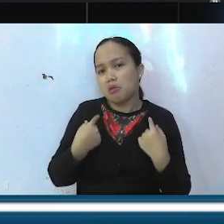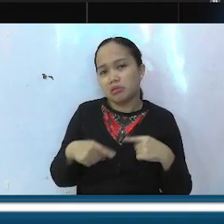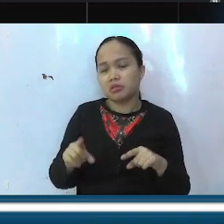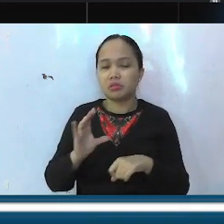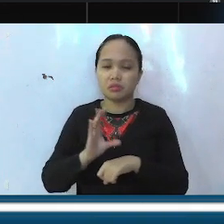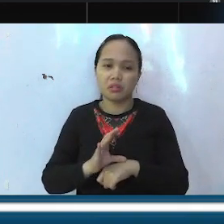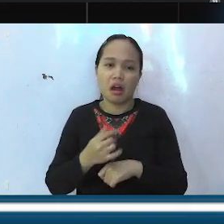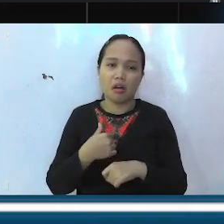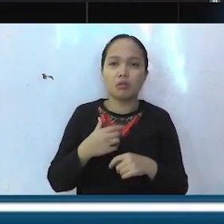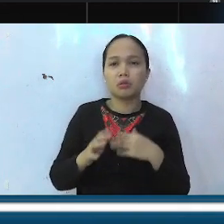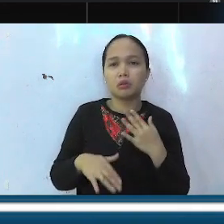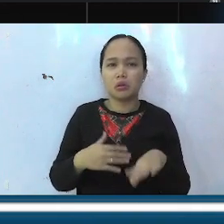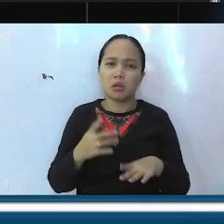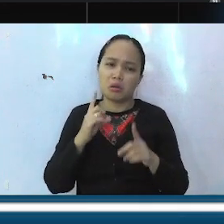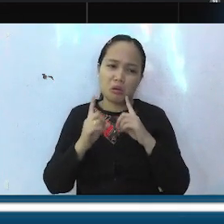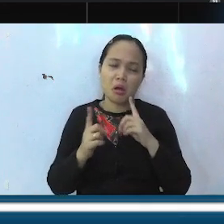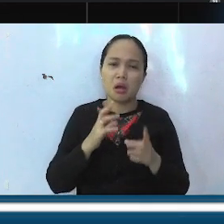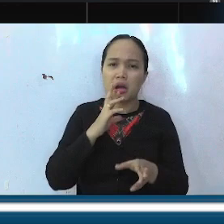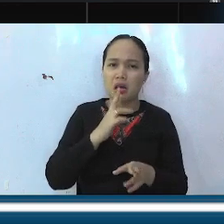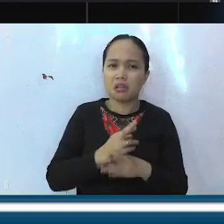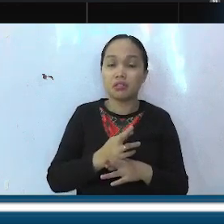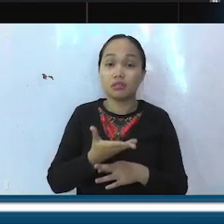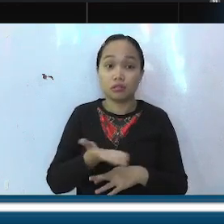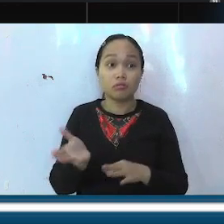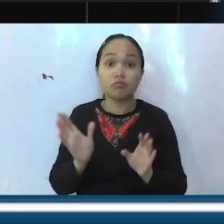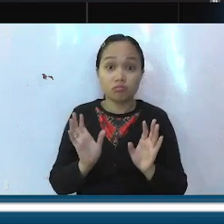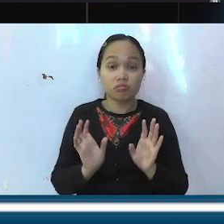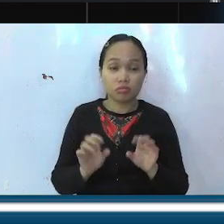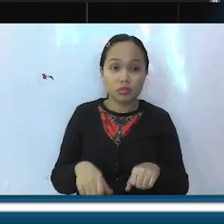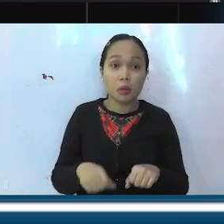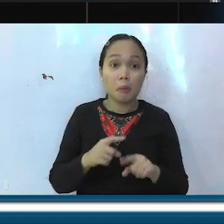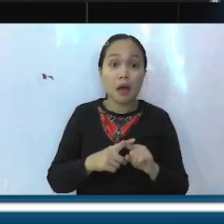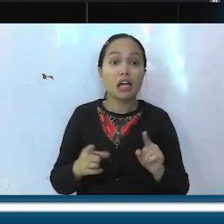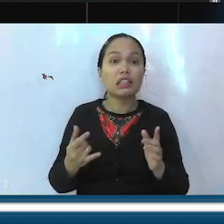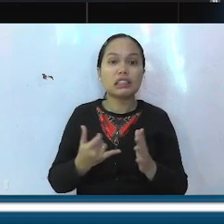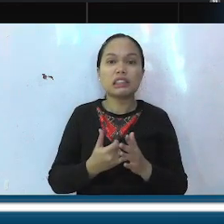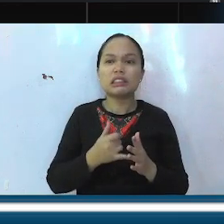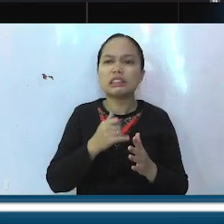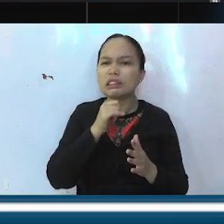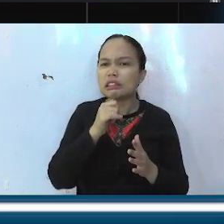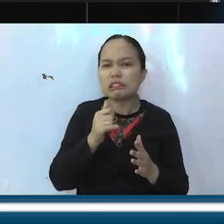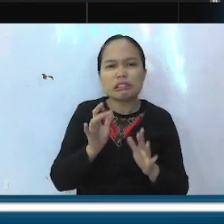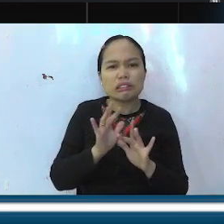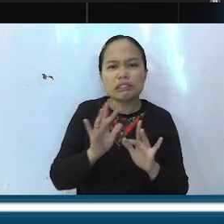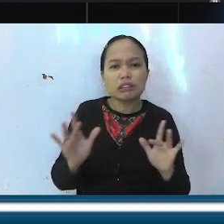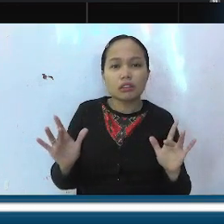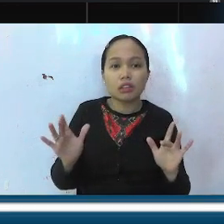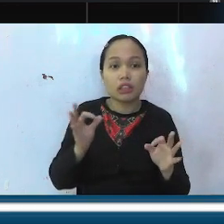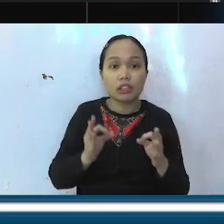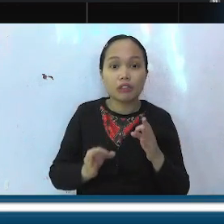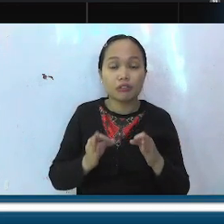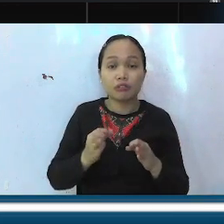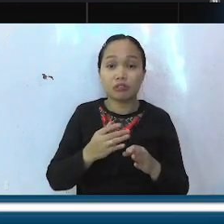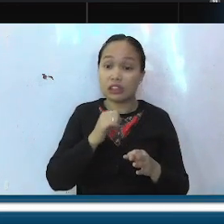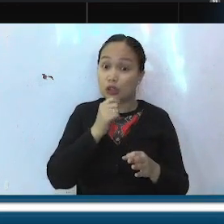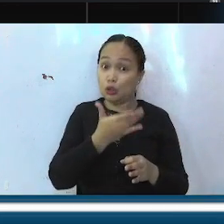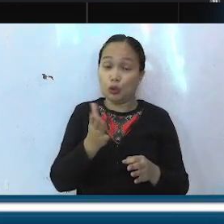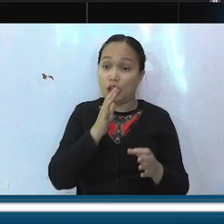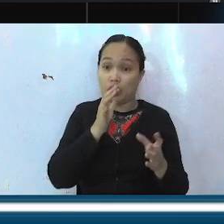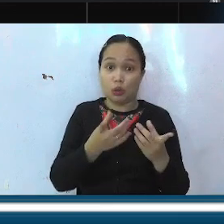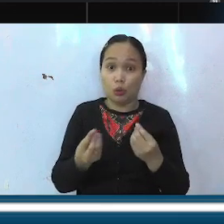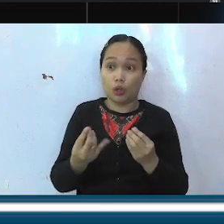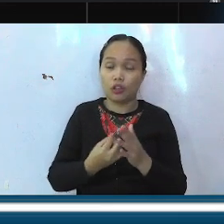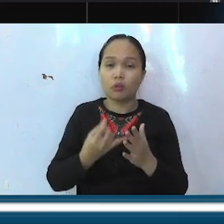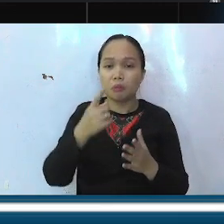got to walk right and I got to talk right. Yes, you should. But it means nothing if you're not doing it because you love Him. That's right.